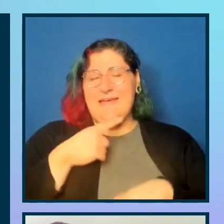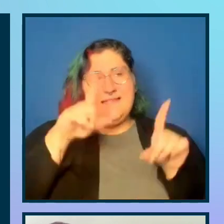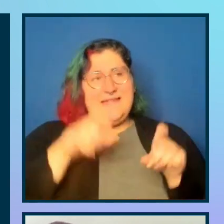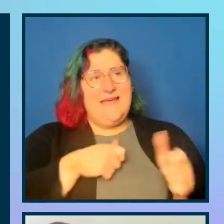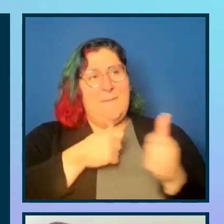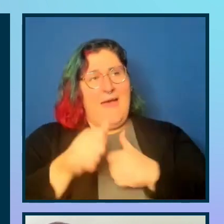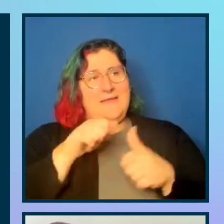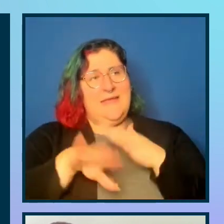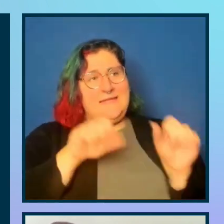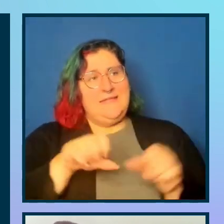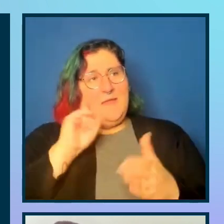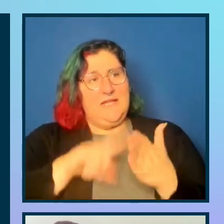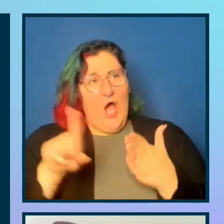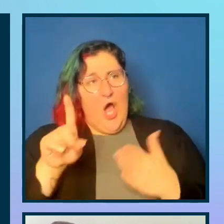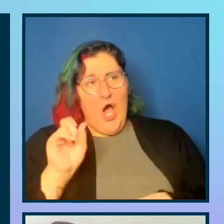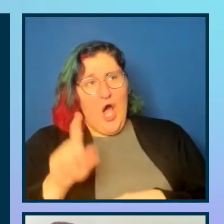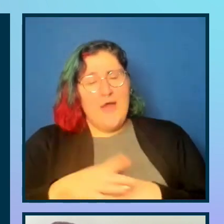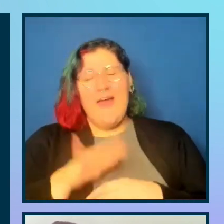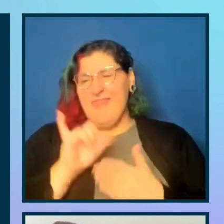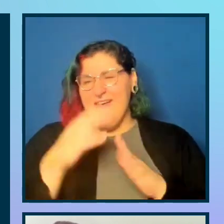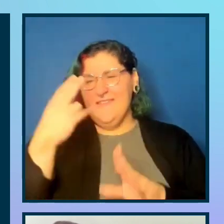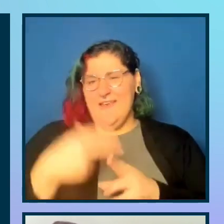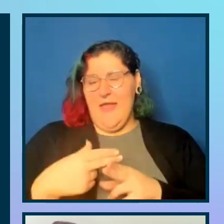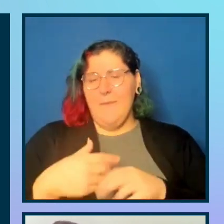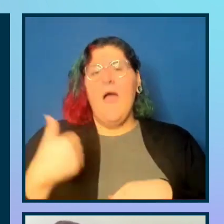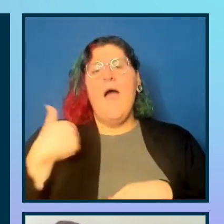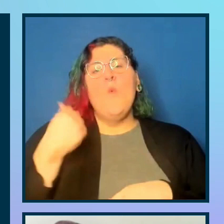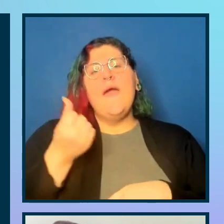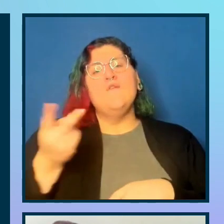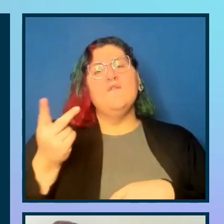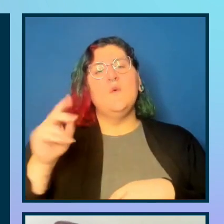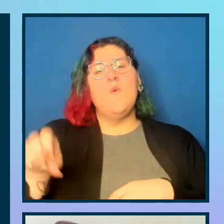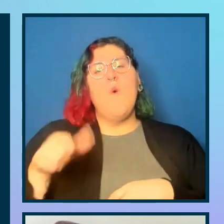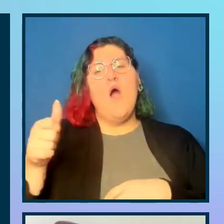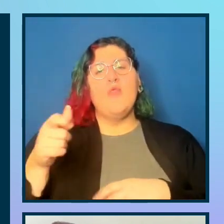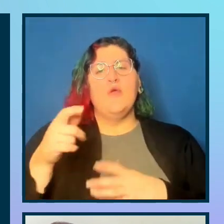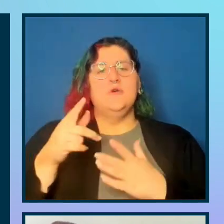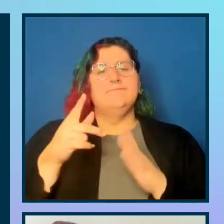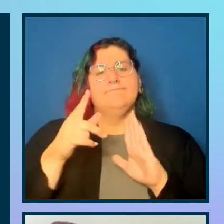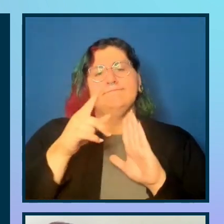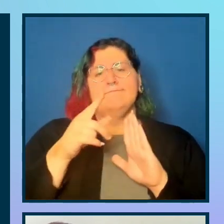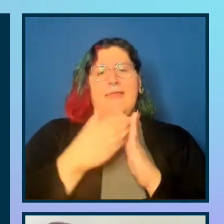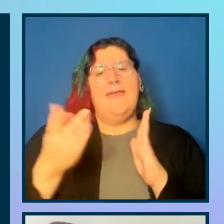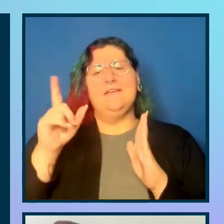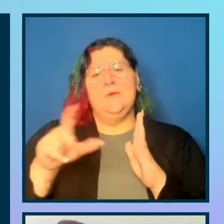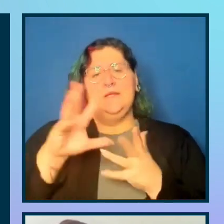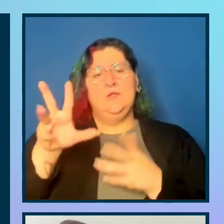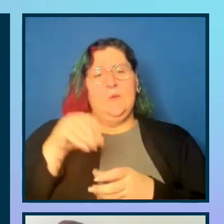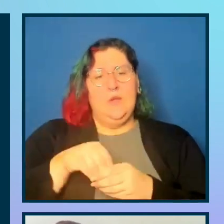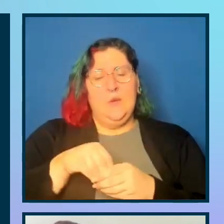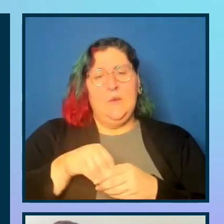name. We have a few other properties that we need to pass into our component, including the project itself. So this